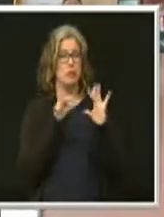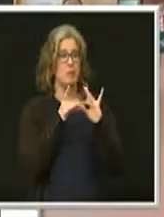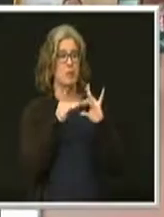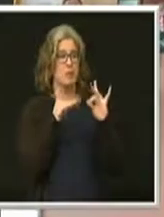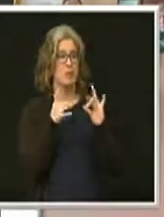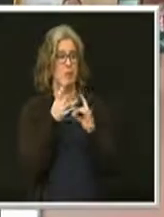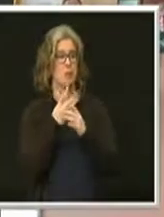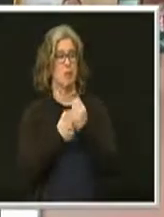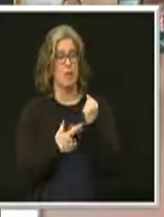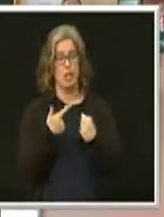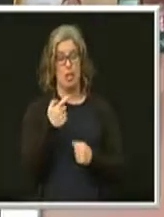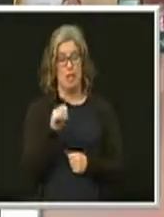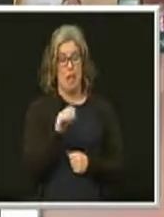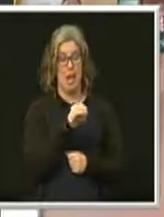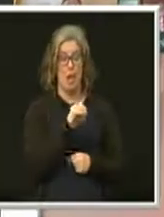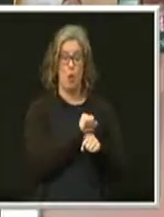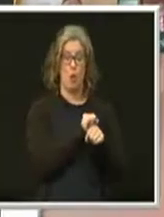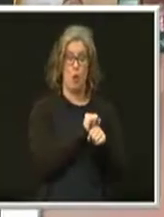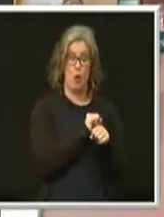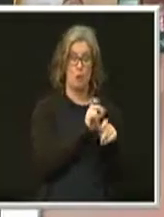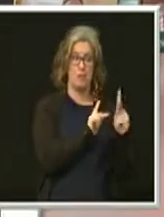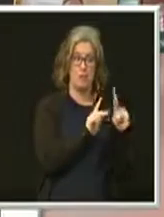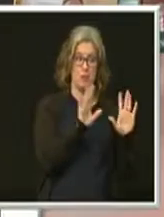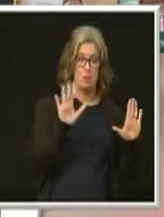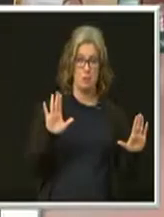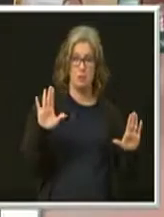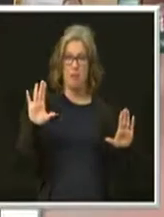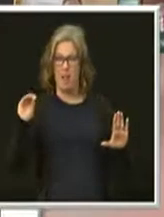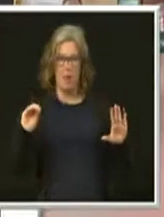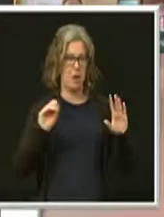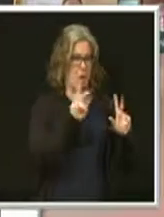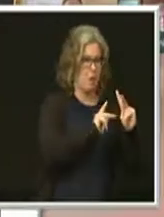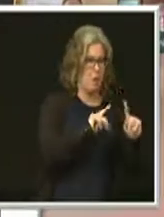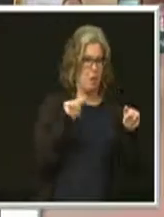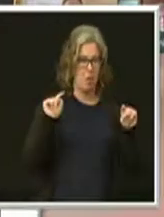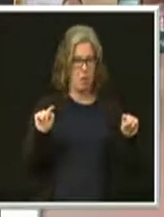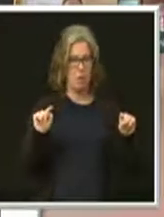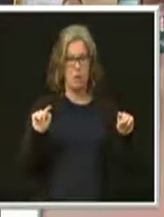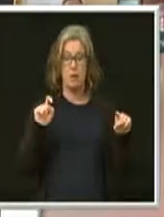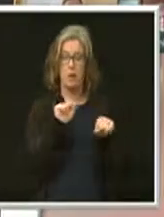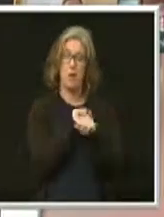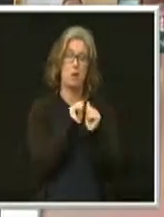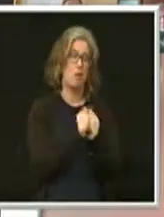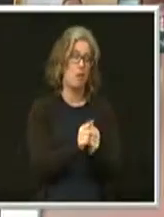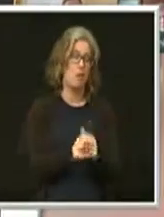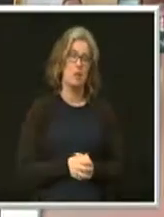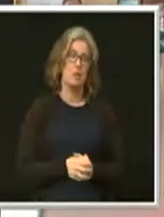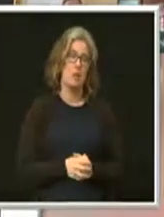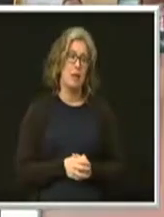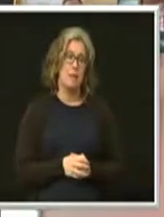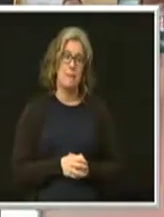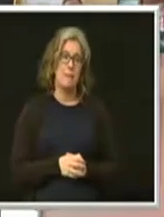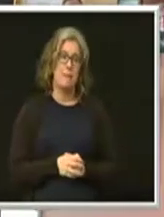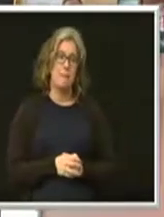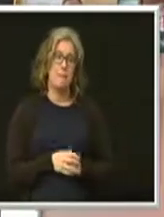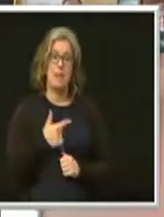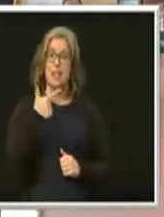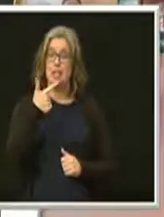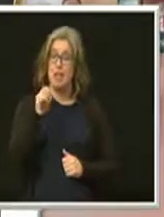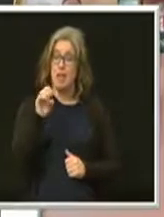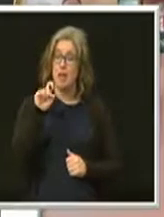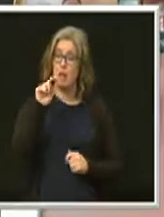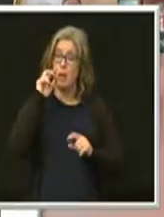to both GE and the workforce. We've got to work together, right? And GE has got